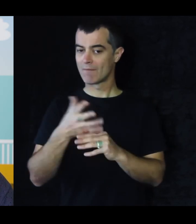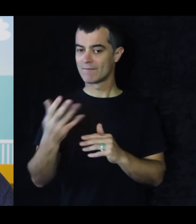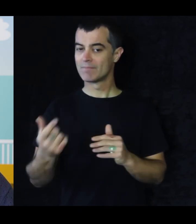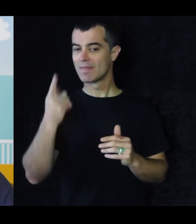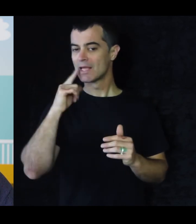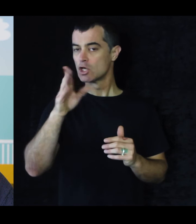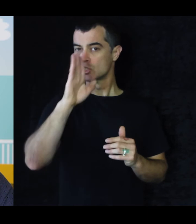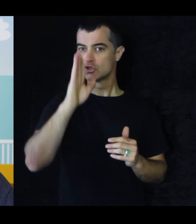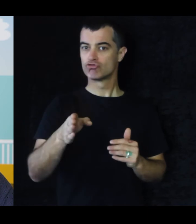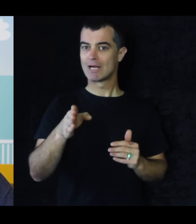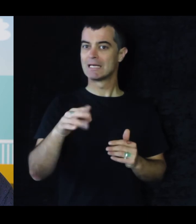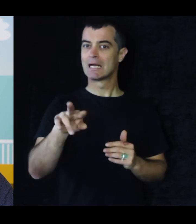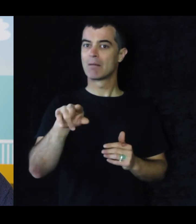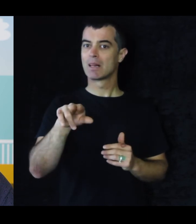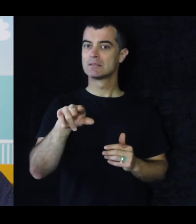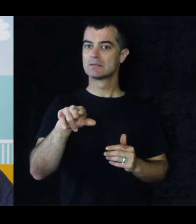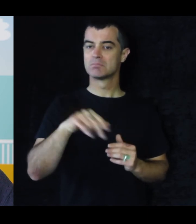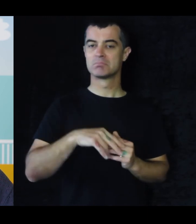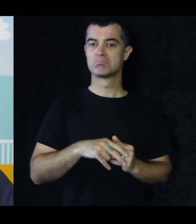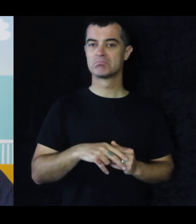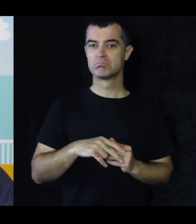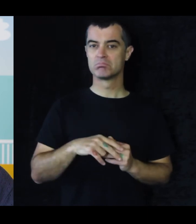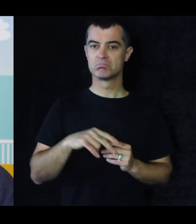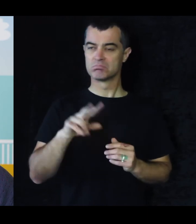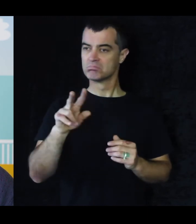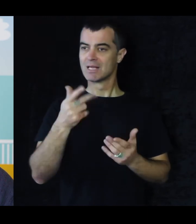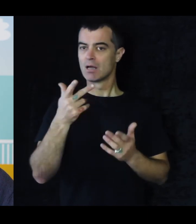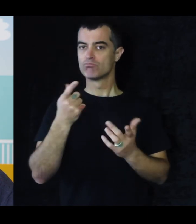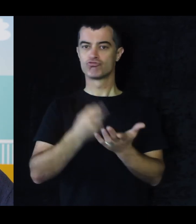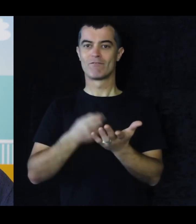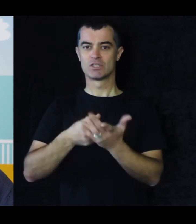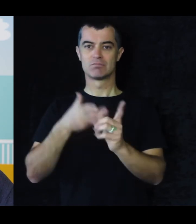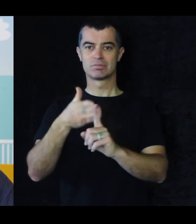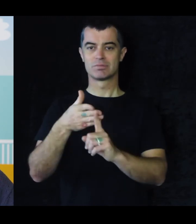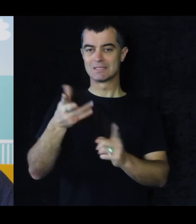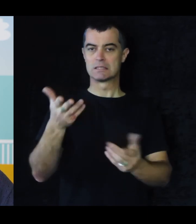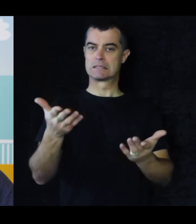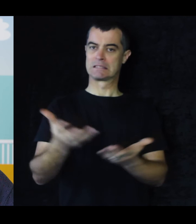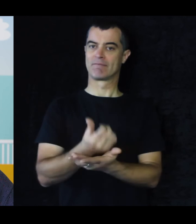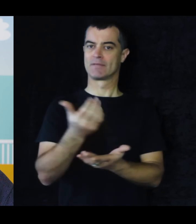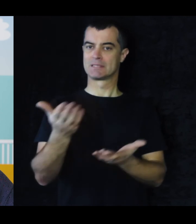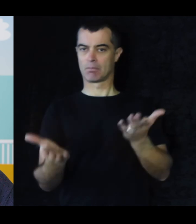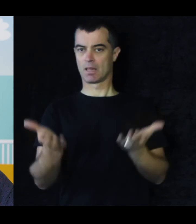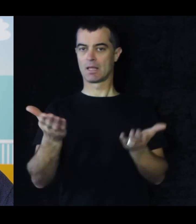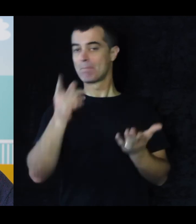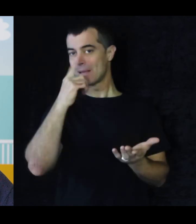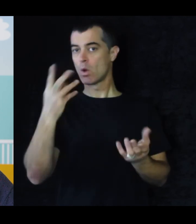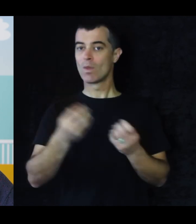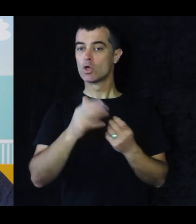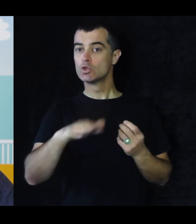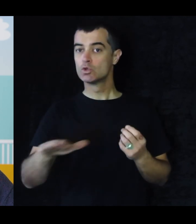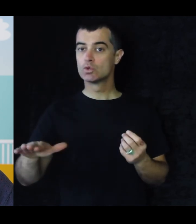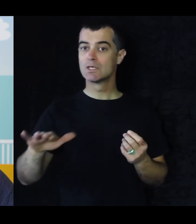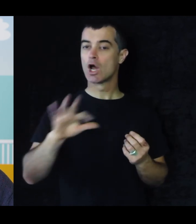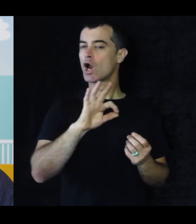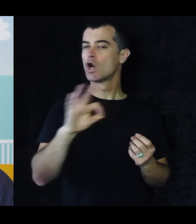get preference. I think that's seen as stability. I think, people with children,